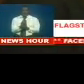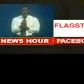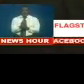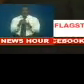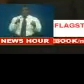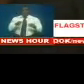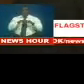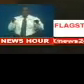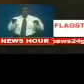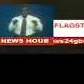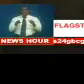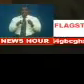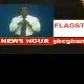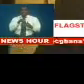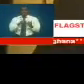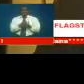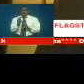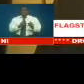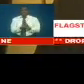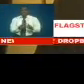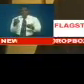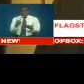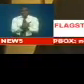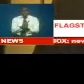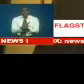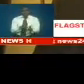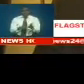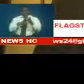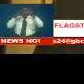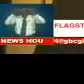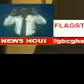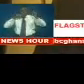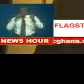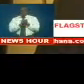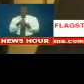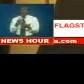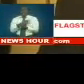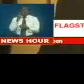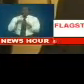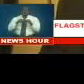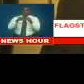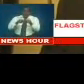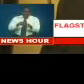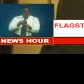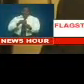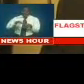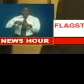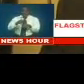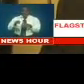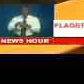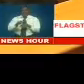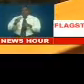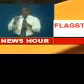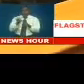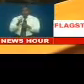level, and in the end it's all about people. Vice President Amissah-Arthur said Ghana will pursue other non-traditional business